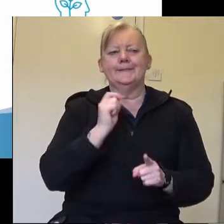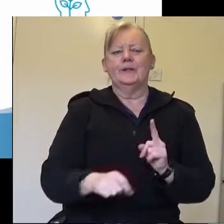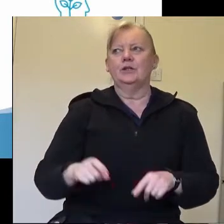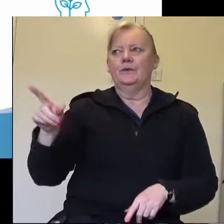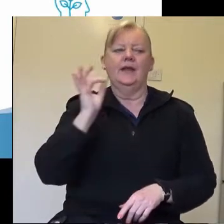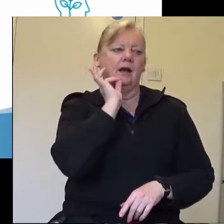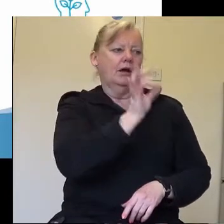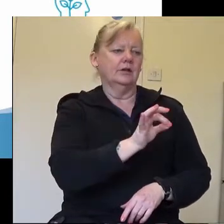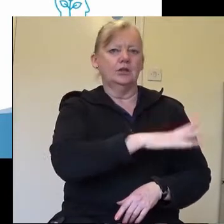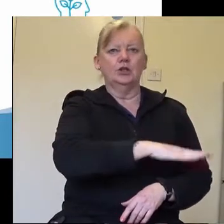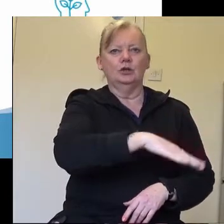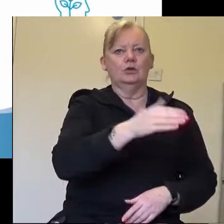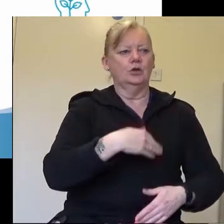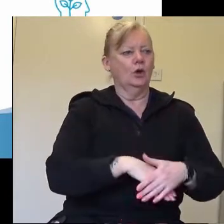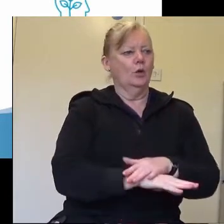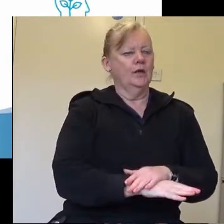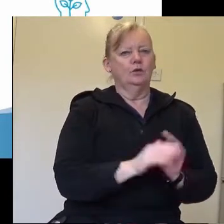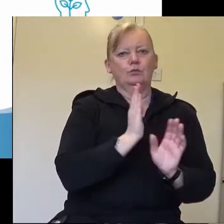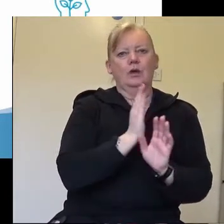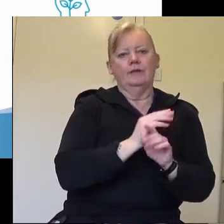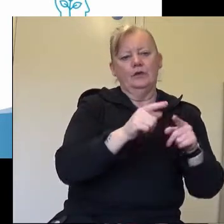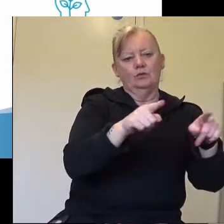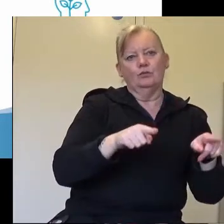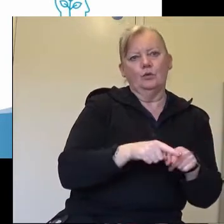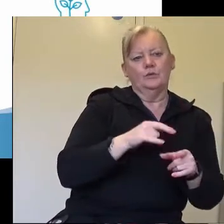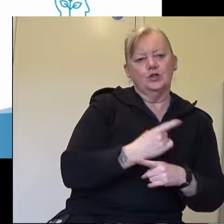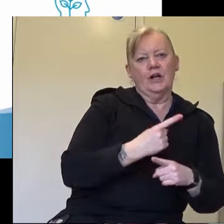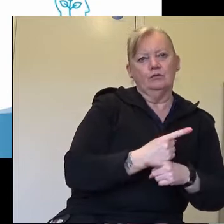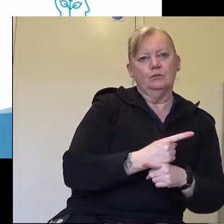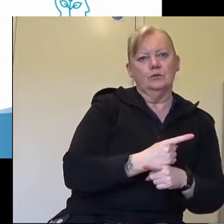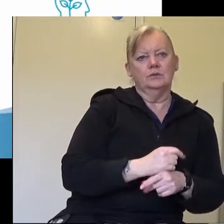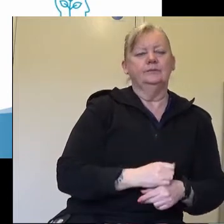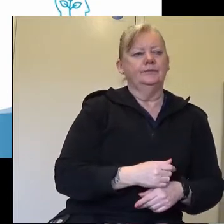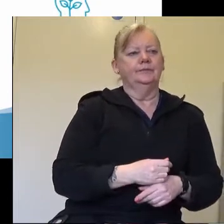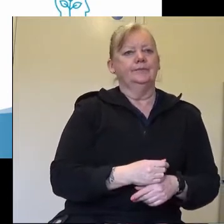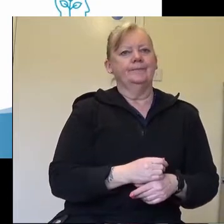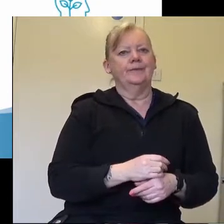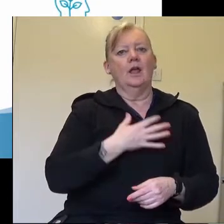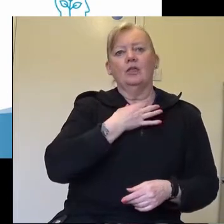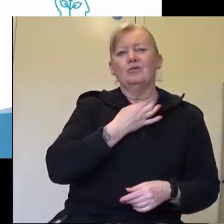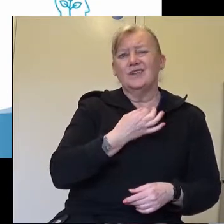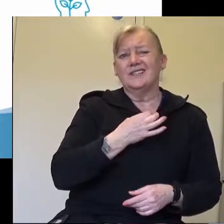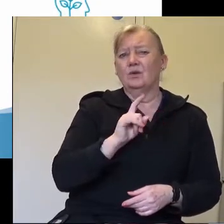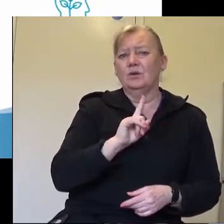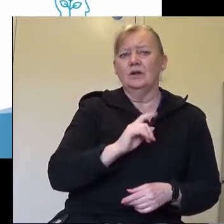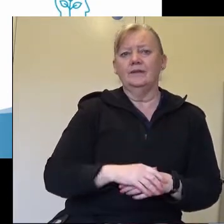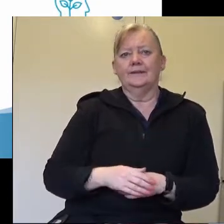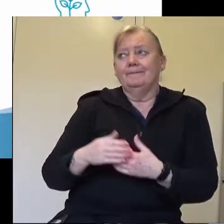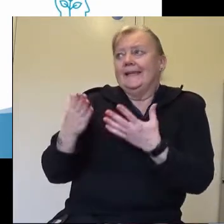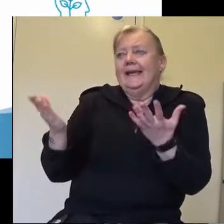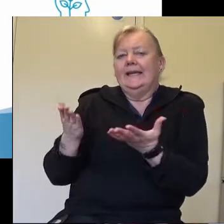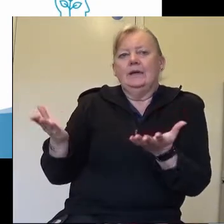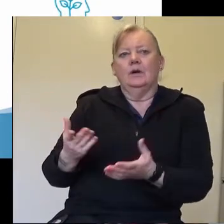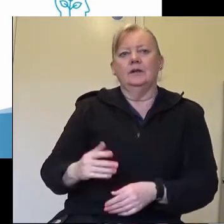the children to go into the private chats site of the gaming. Some of the risk is